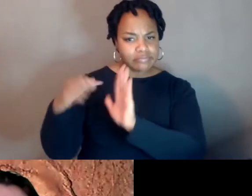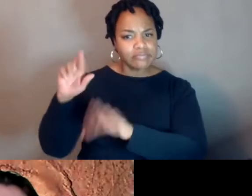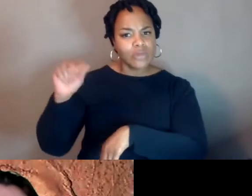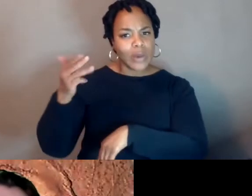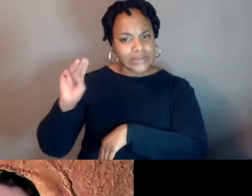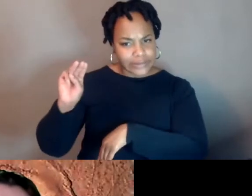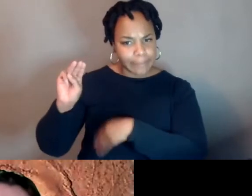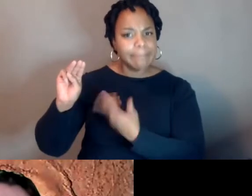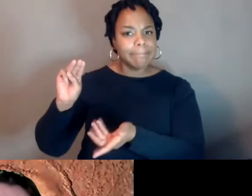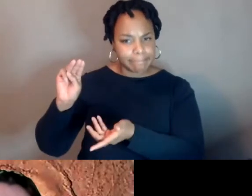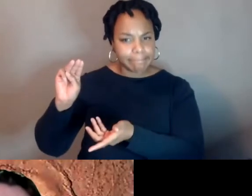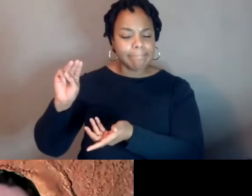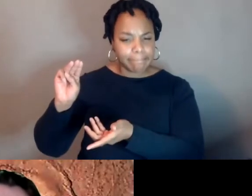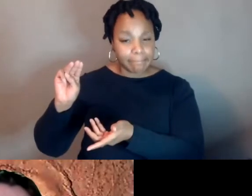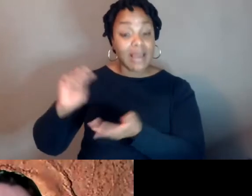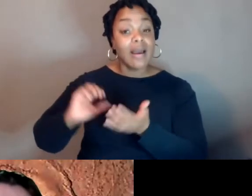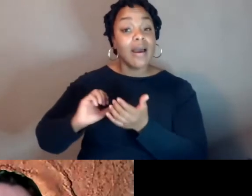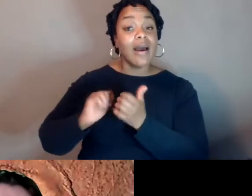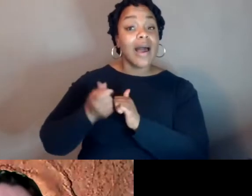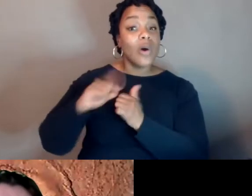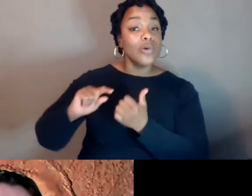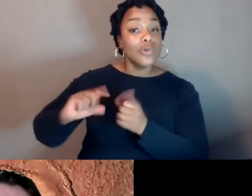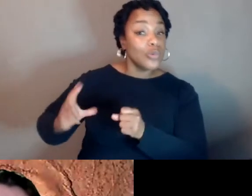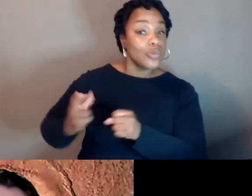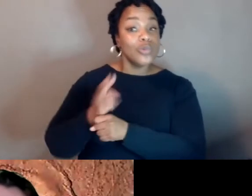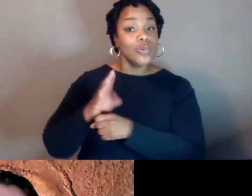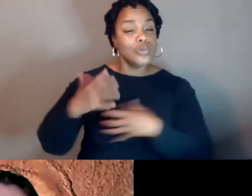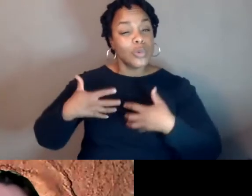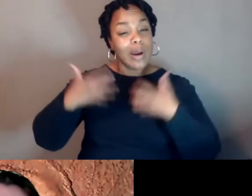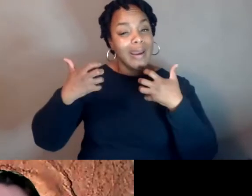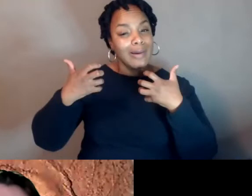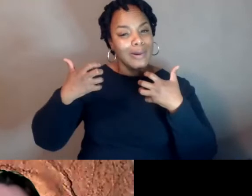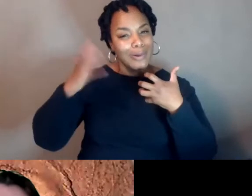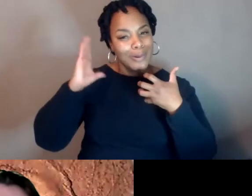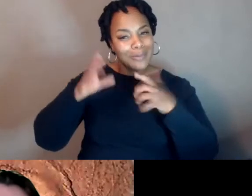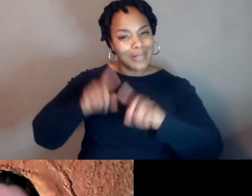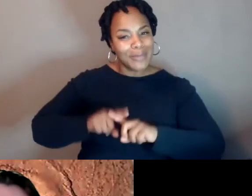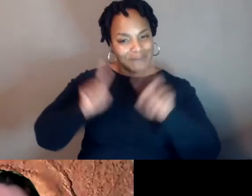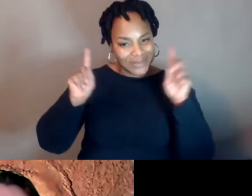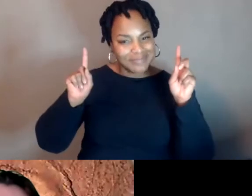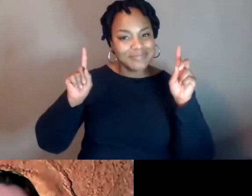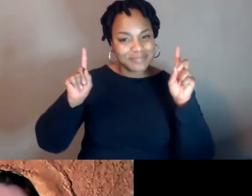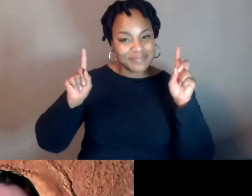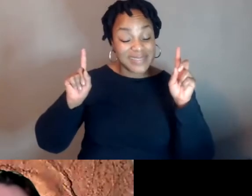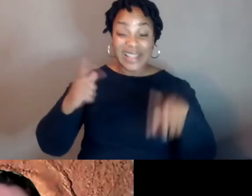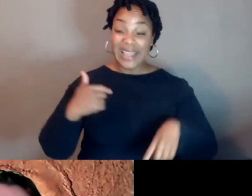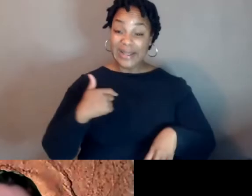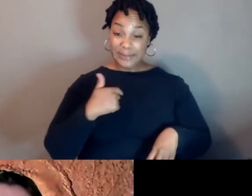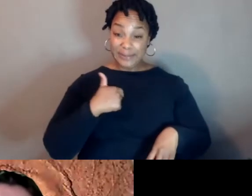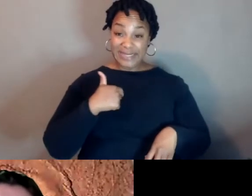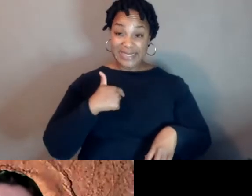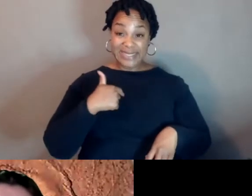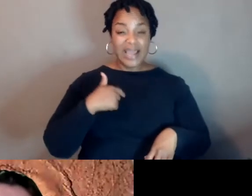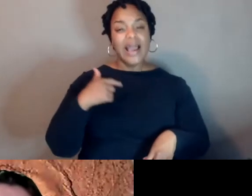that anger is different. And I have always walked around with just